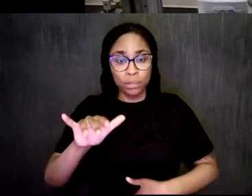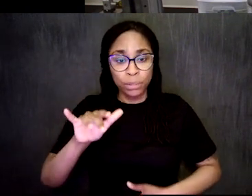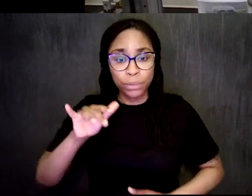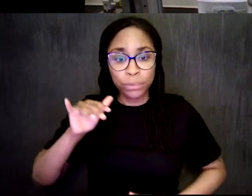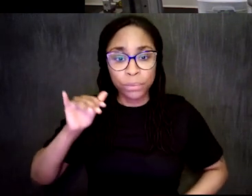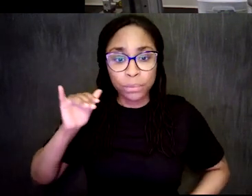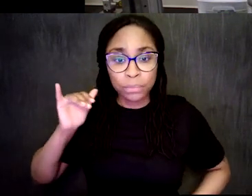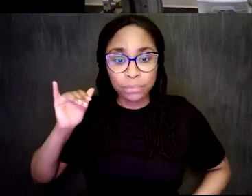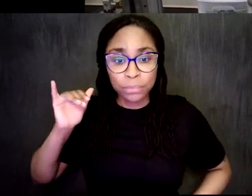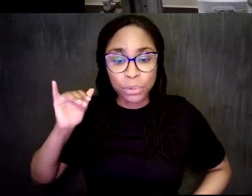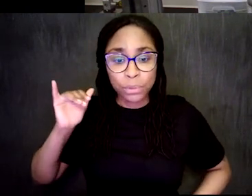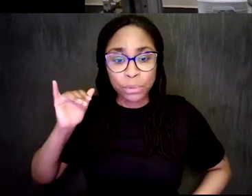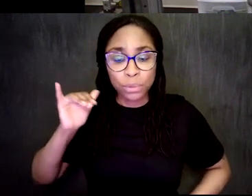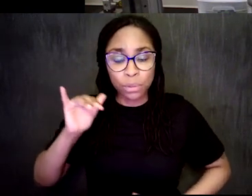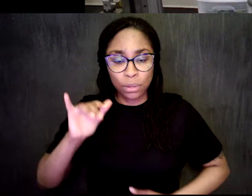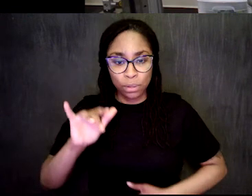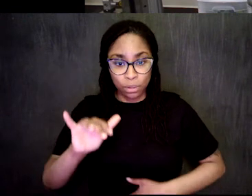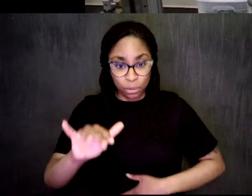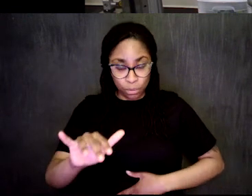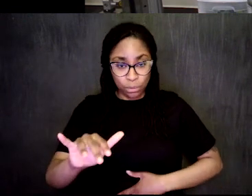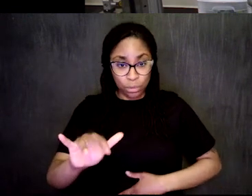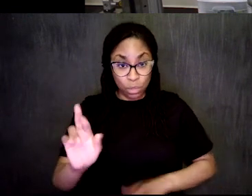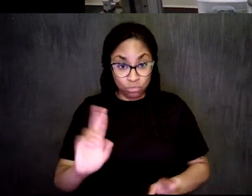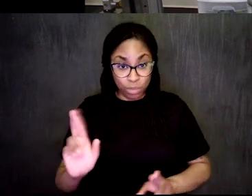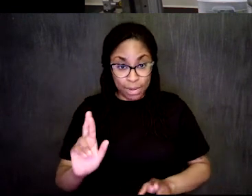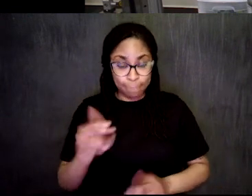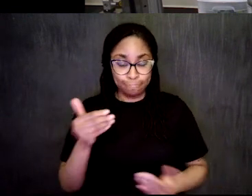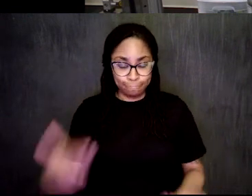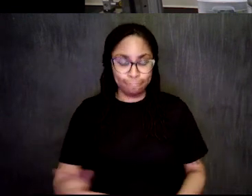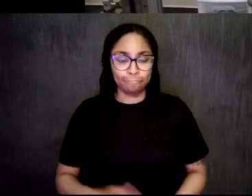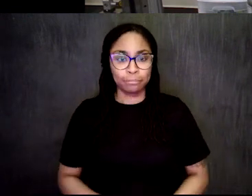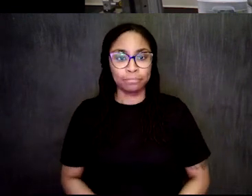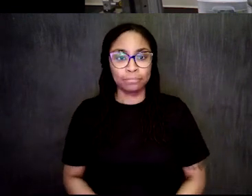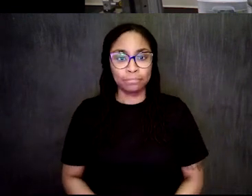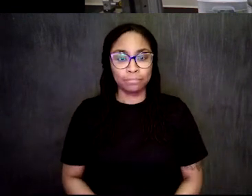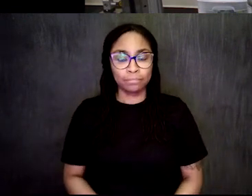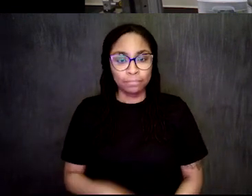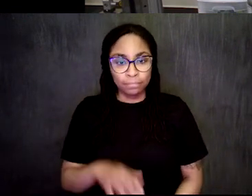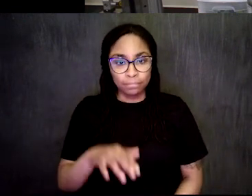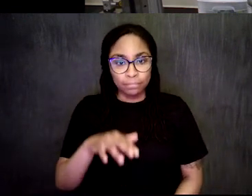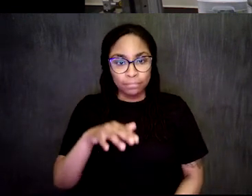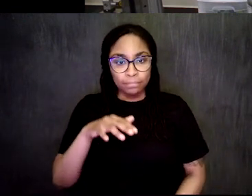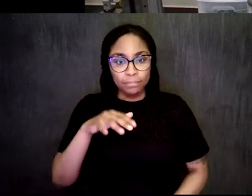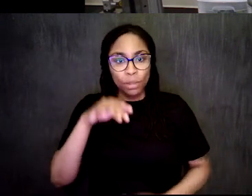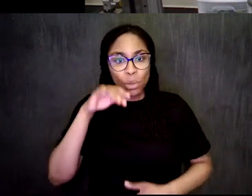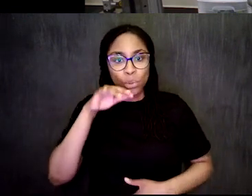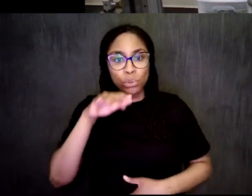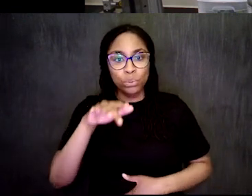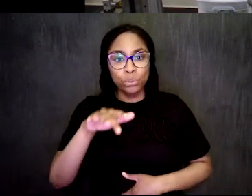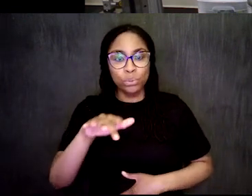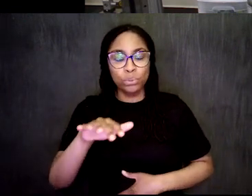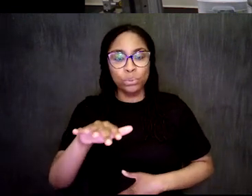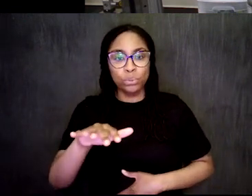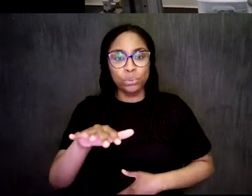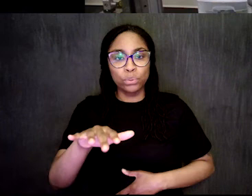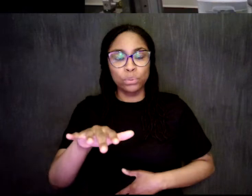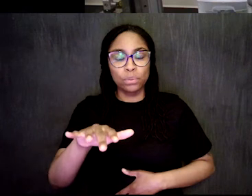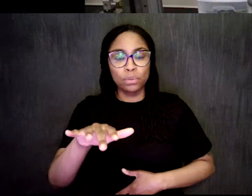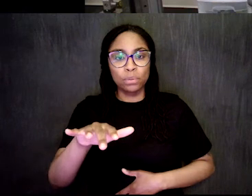And then when we pull forward, we're going to inhale. All right, you ready? And go. Exhale.